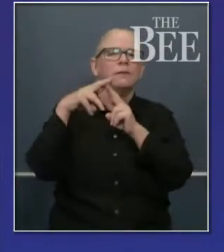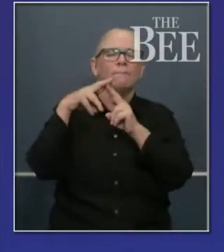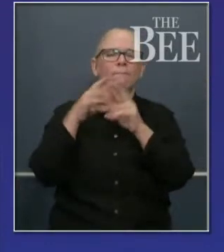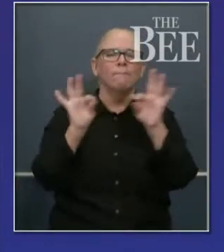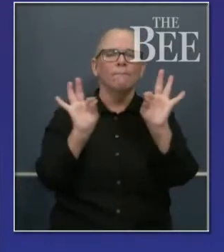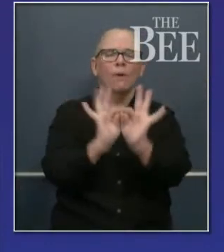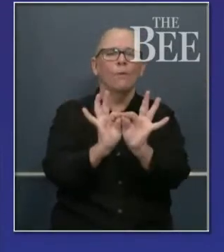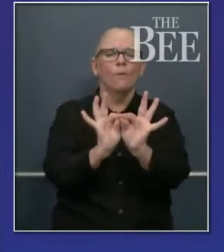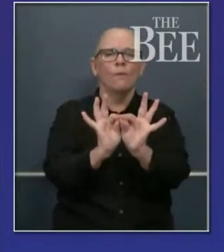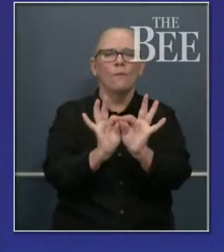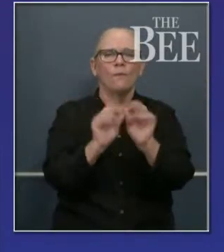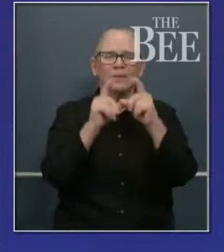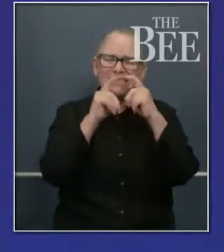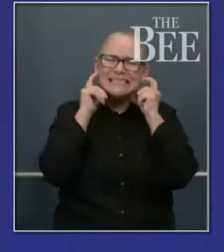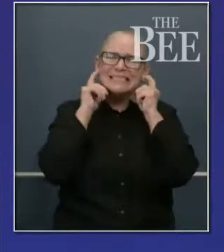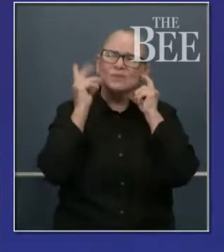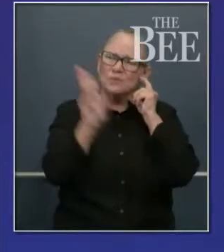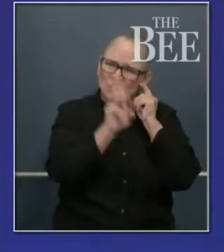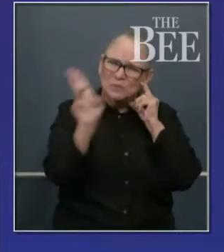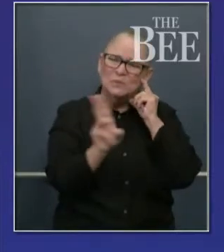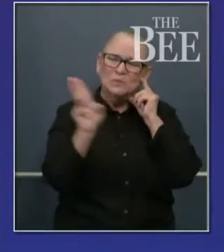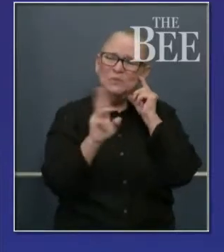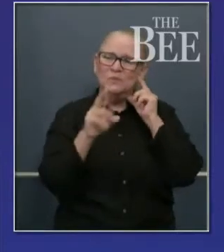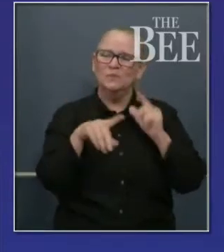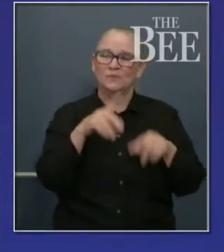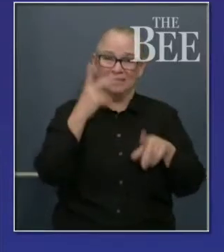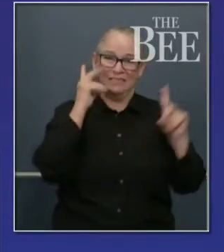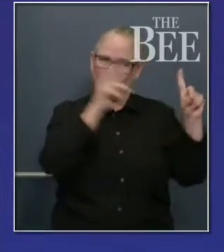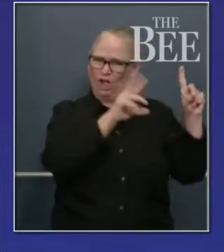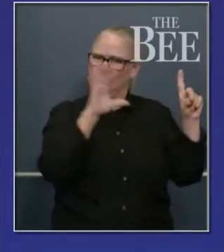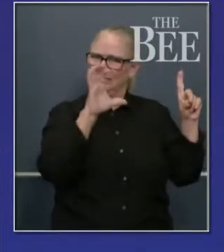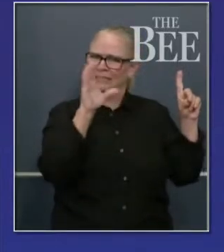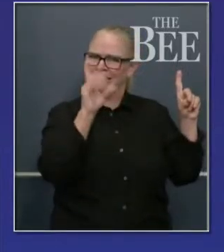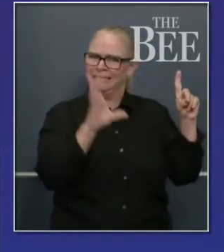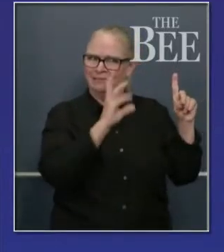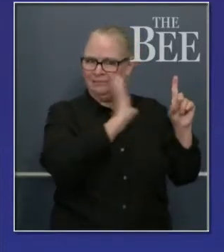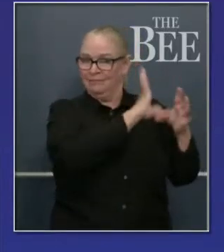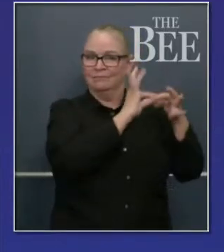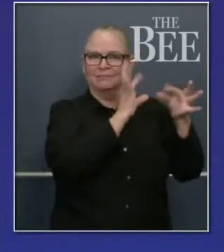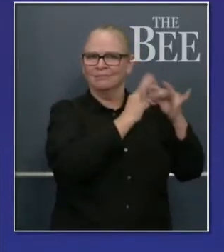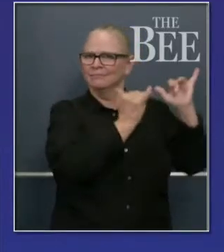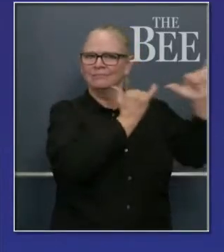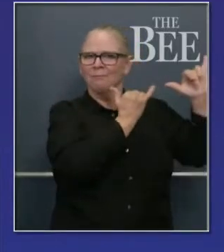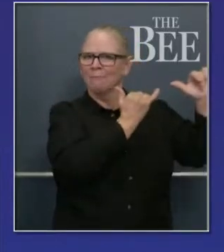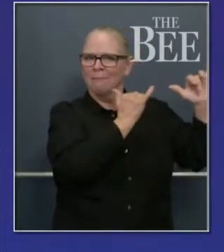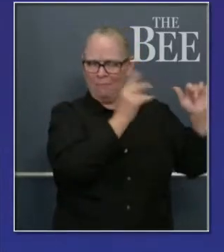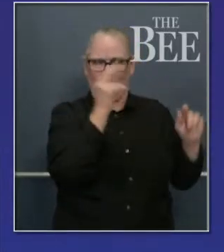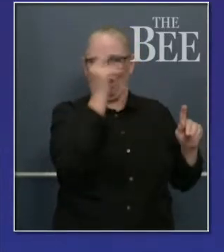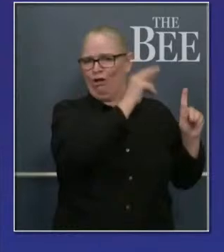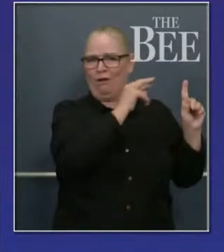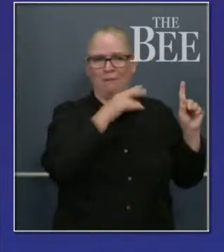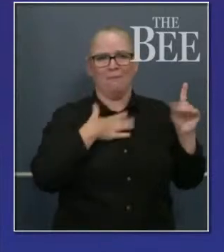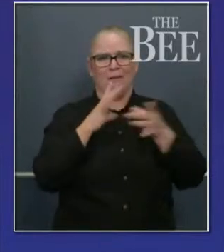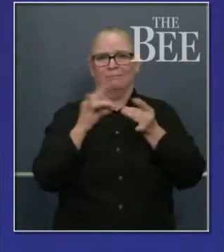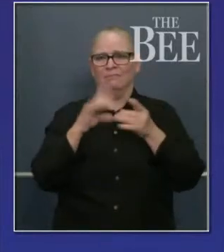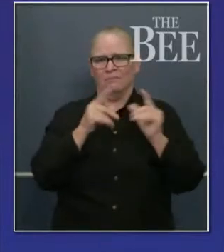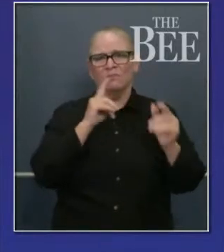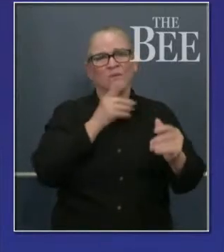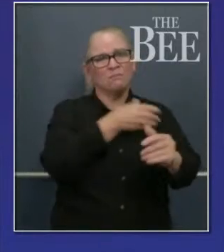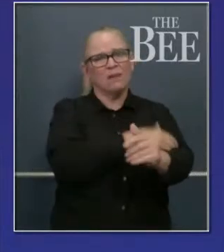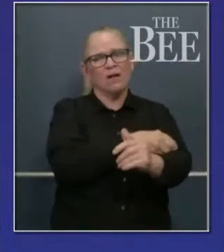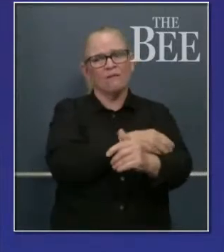vaccine. Take a look at the CDC director's comments today about the power and importance of wearing a mask, wearing a face